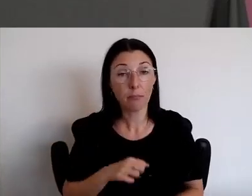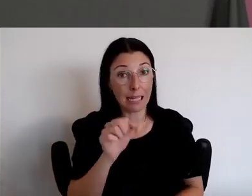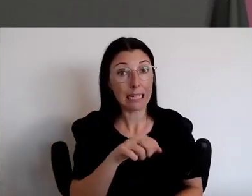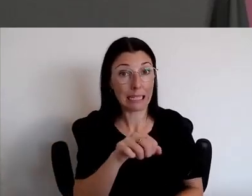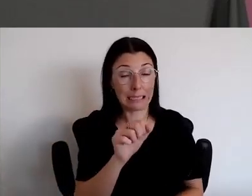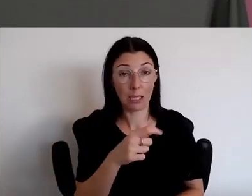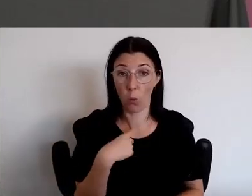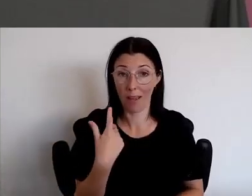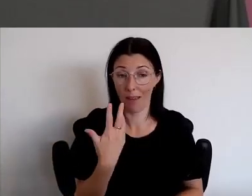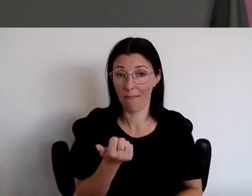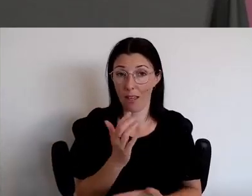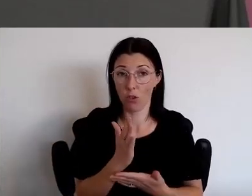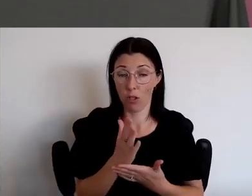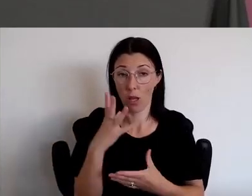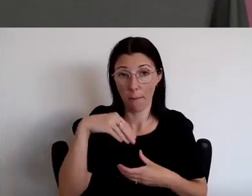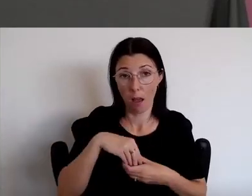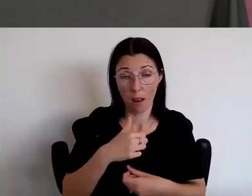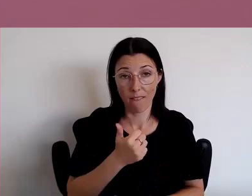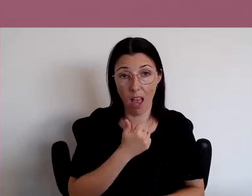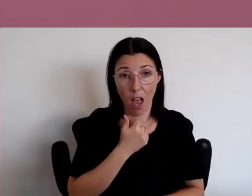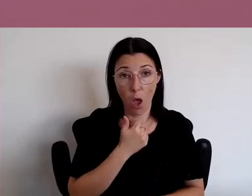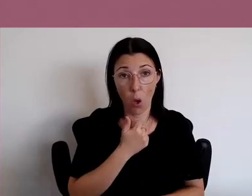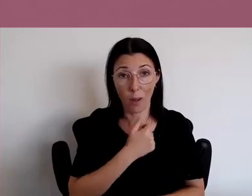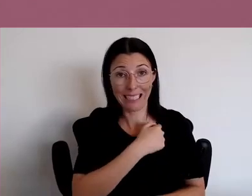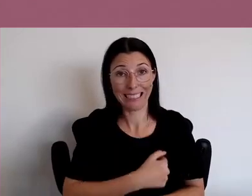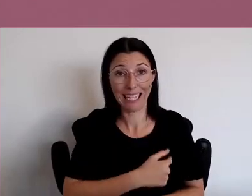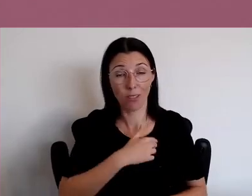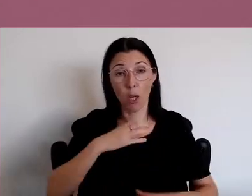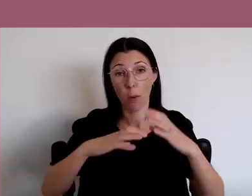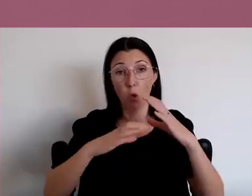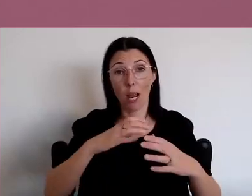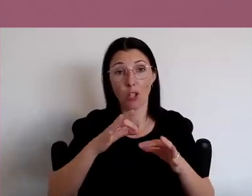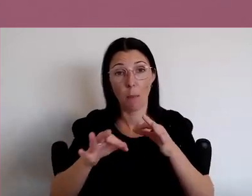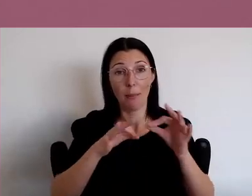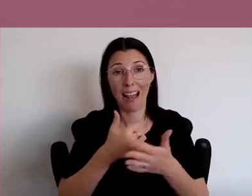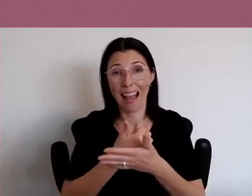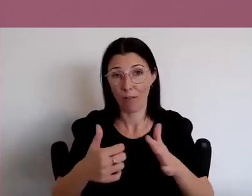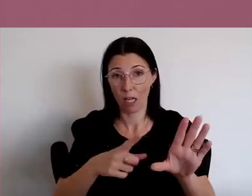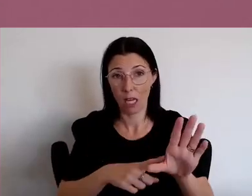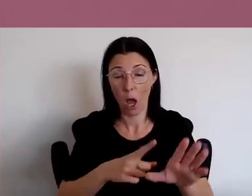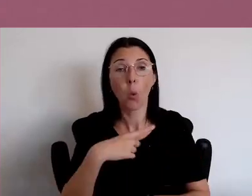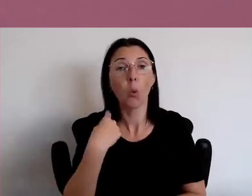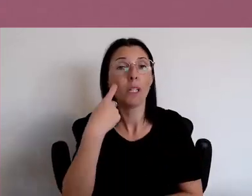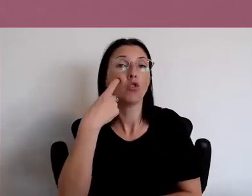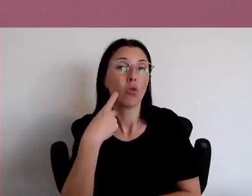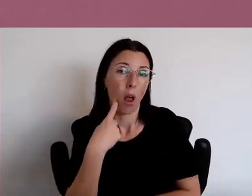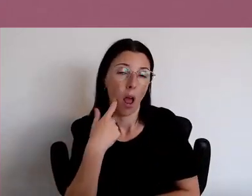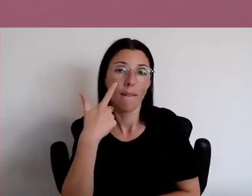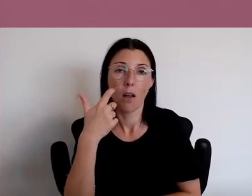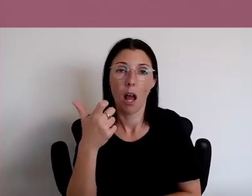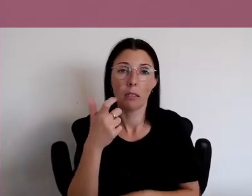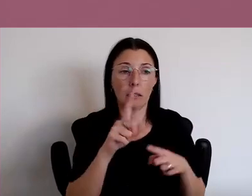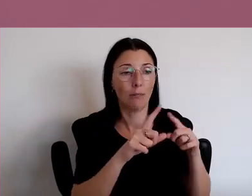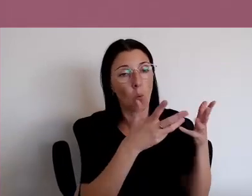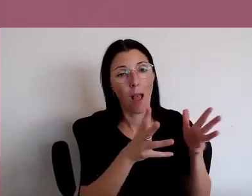our integrity communications plan each year, we try and find ways to